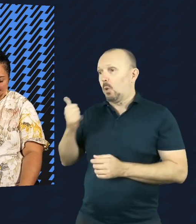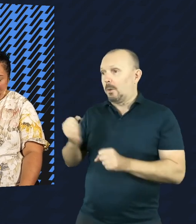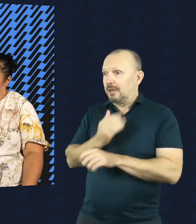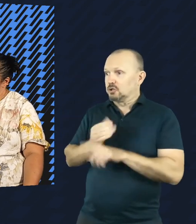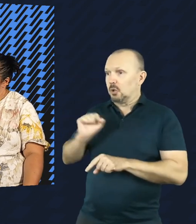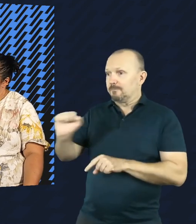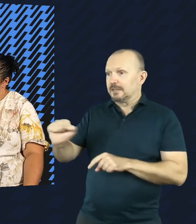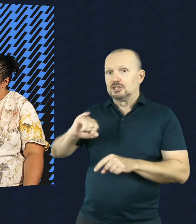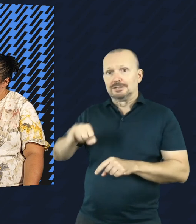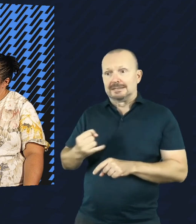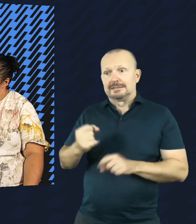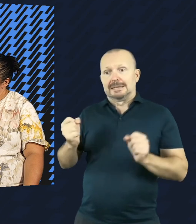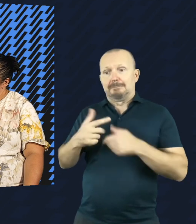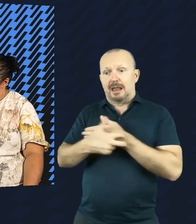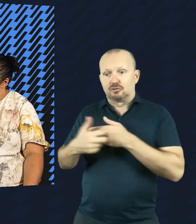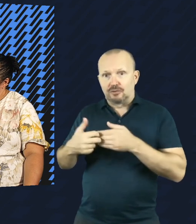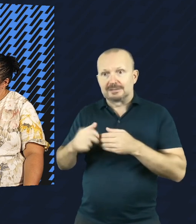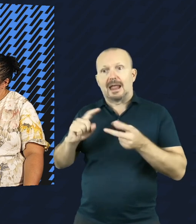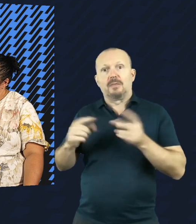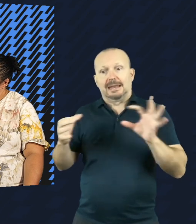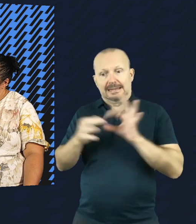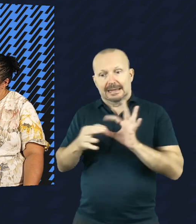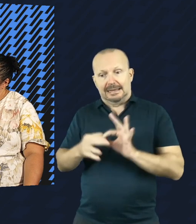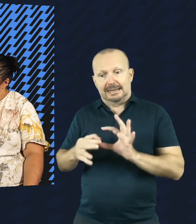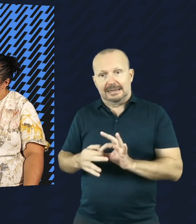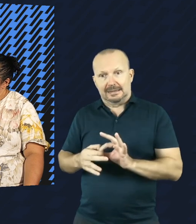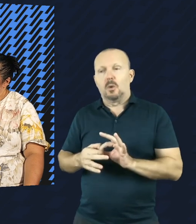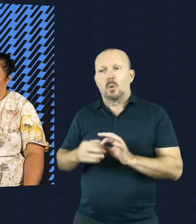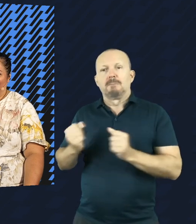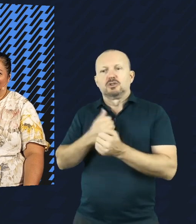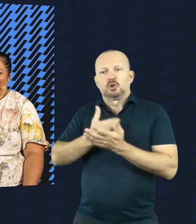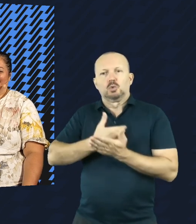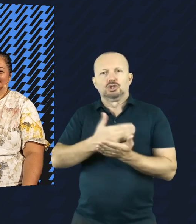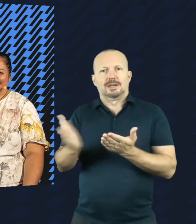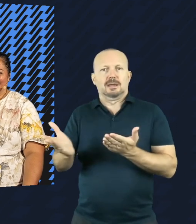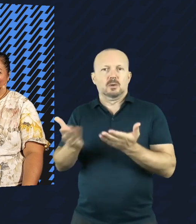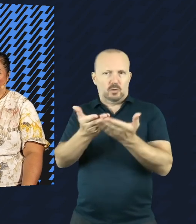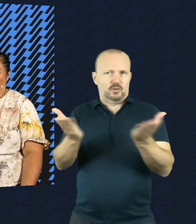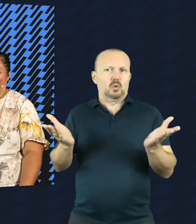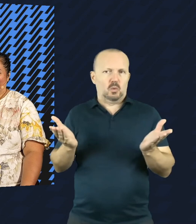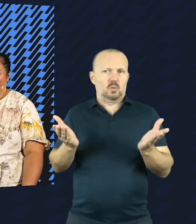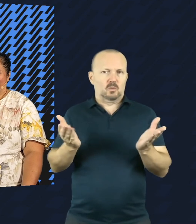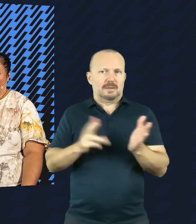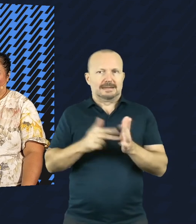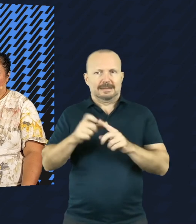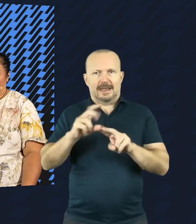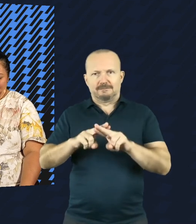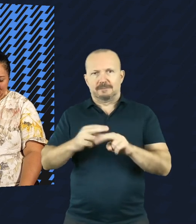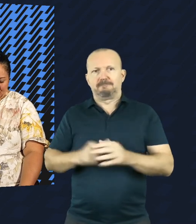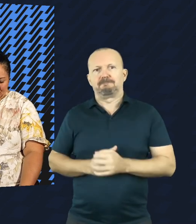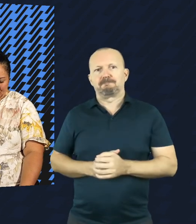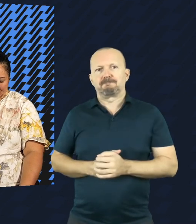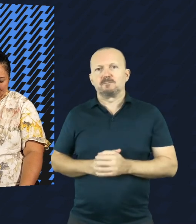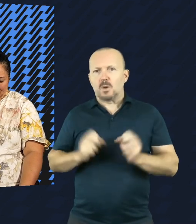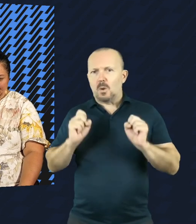other links that she has mentioned today are shared with you on the channels. All right, I'm just going to do a little time